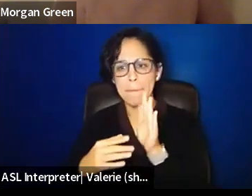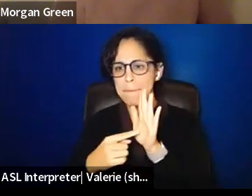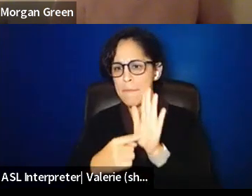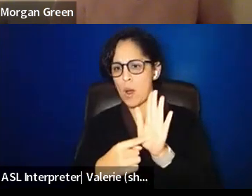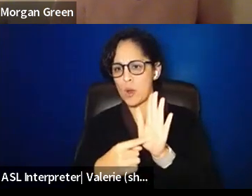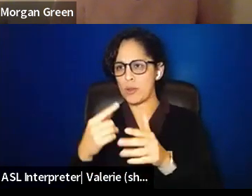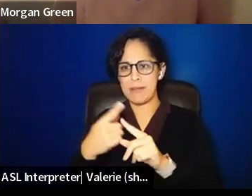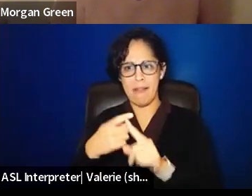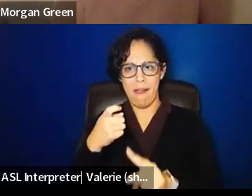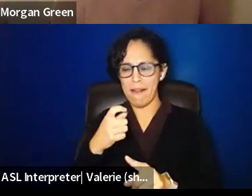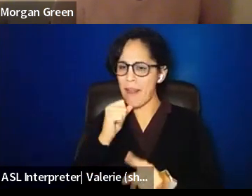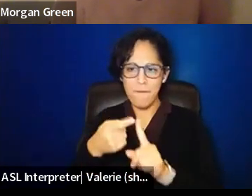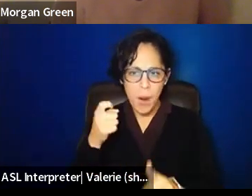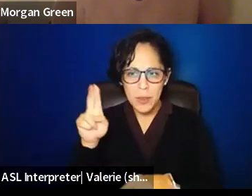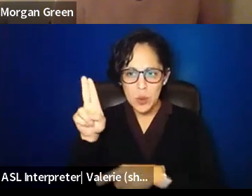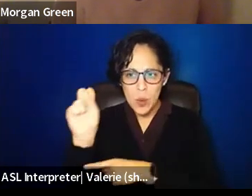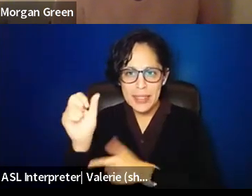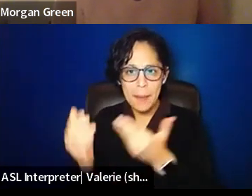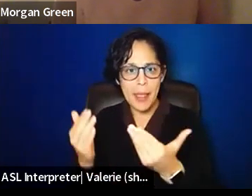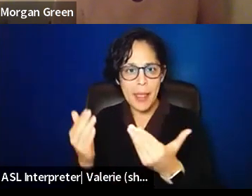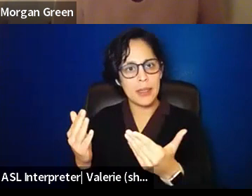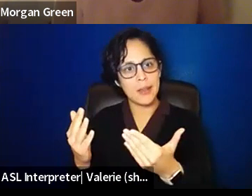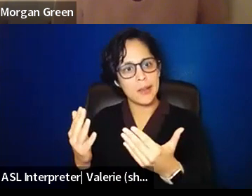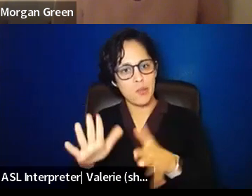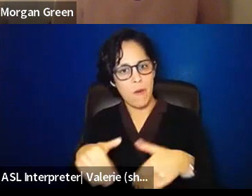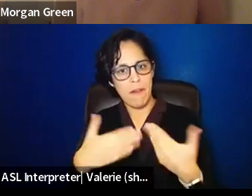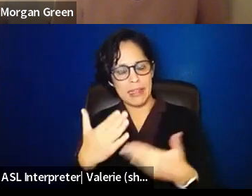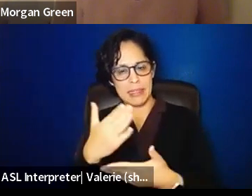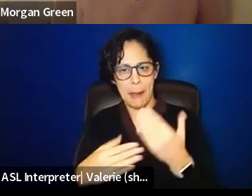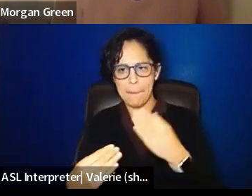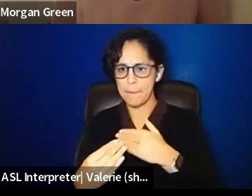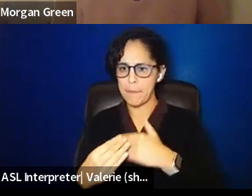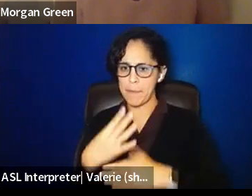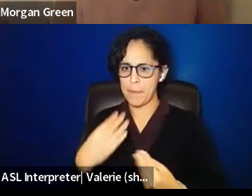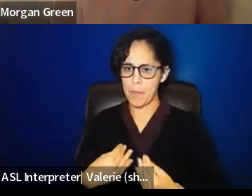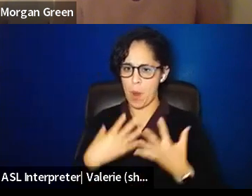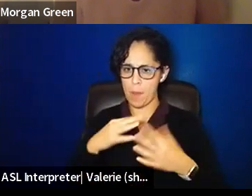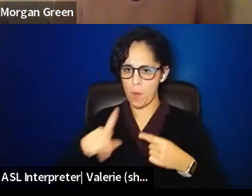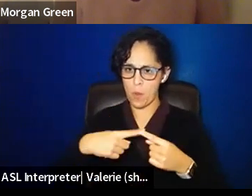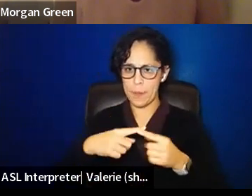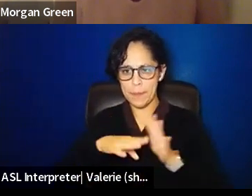of inspiration.